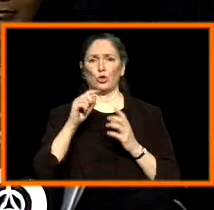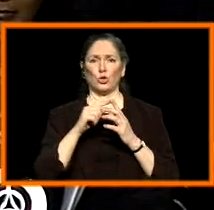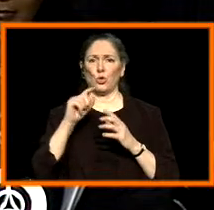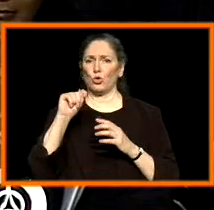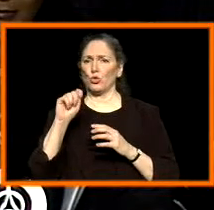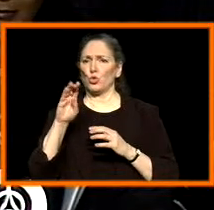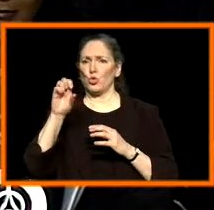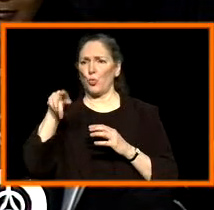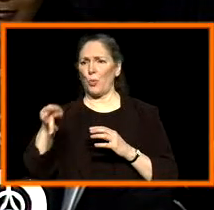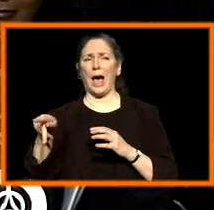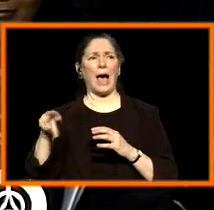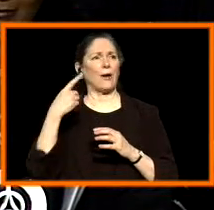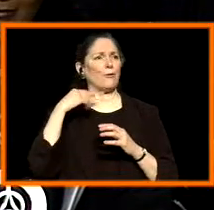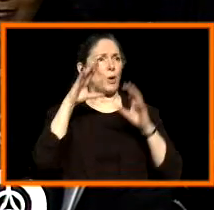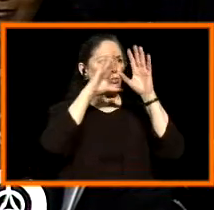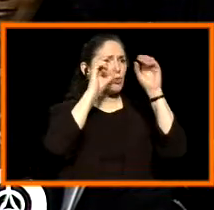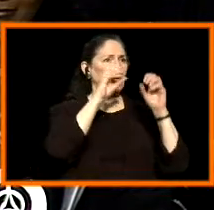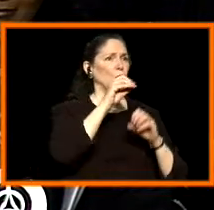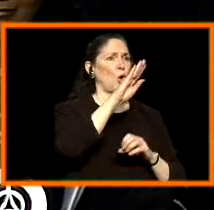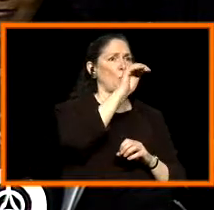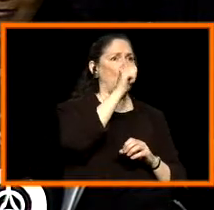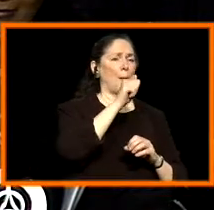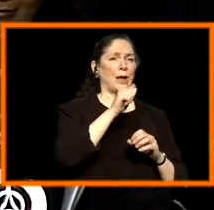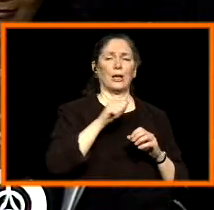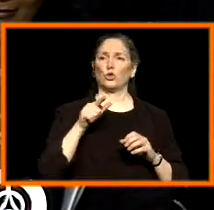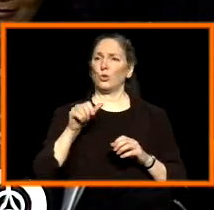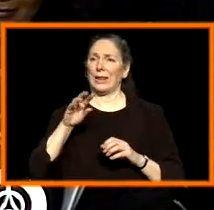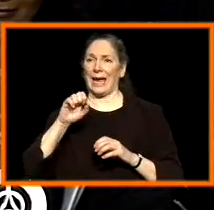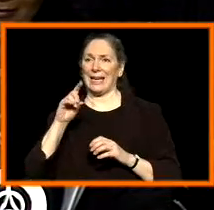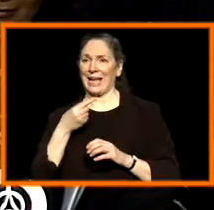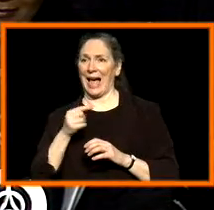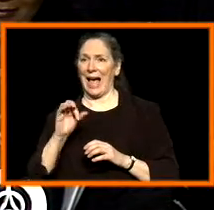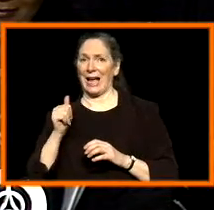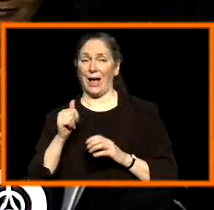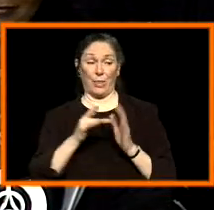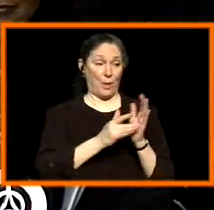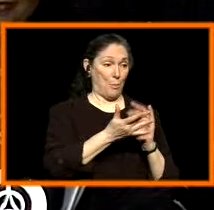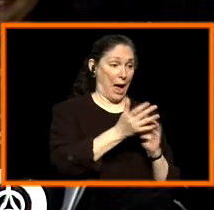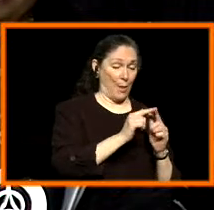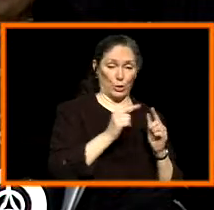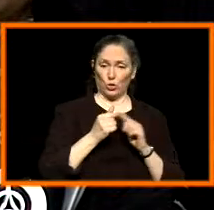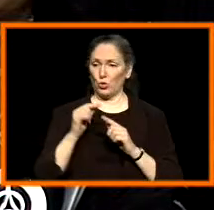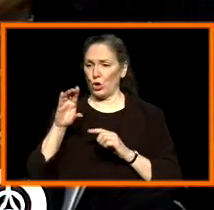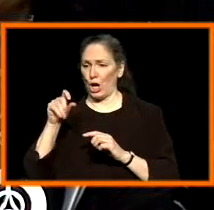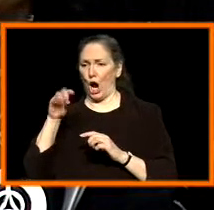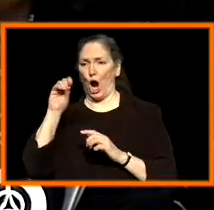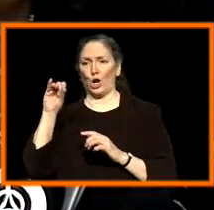Tupac, from President Obama to Lady Gaga, from the Bible to Cardi B.